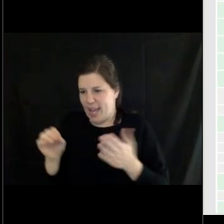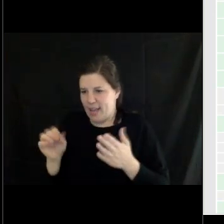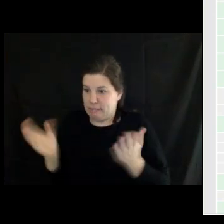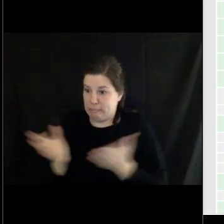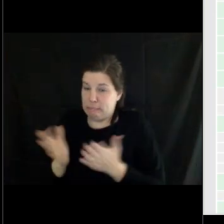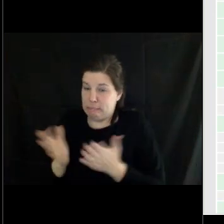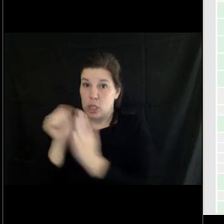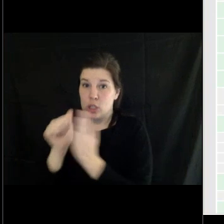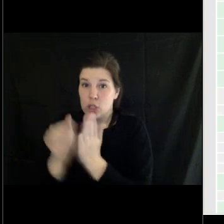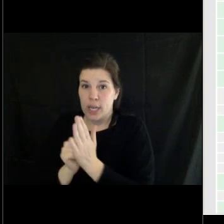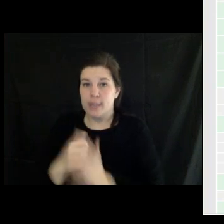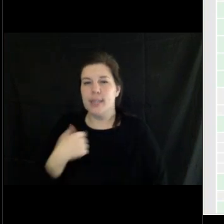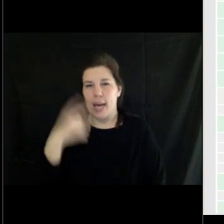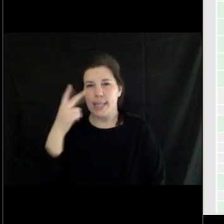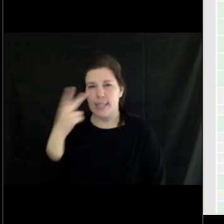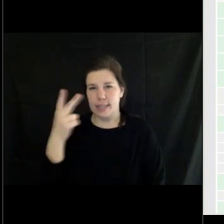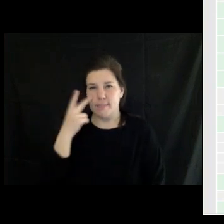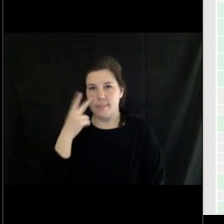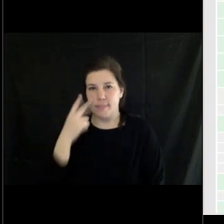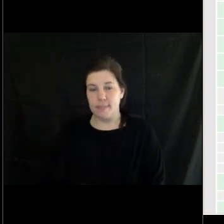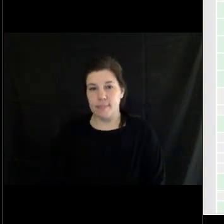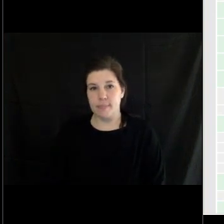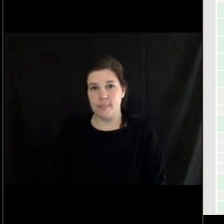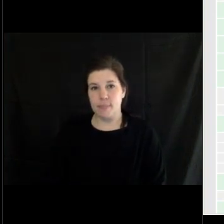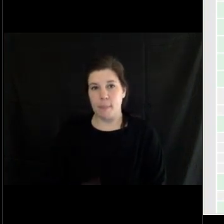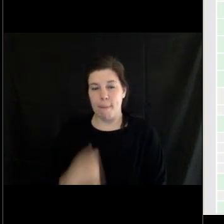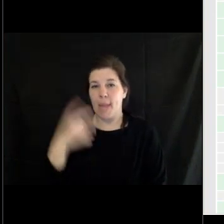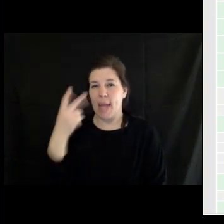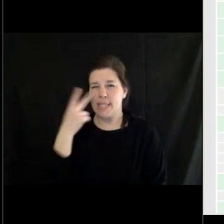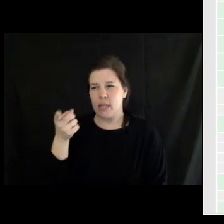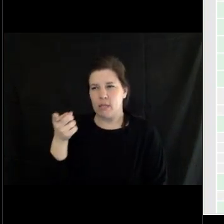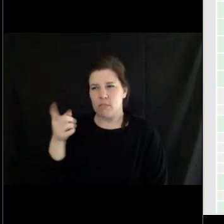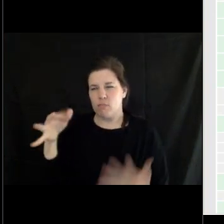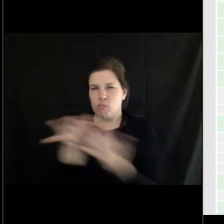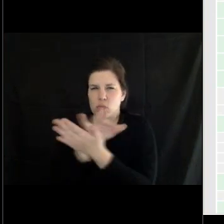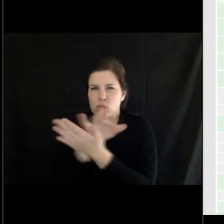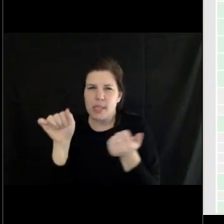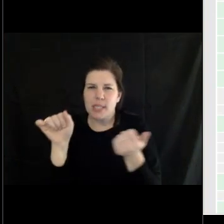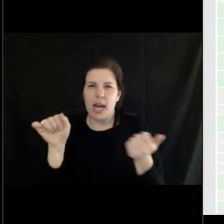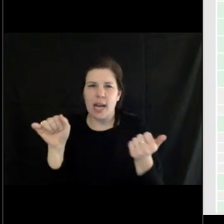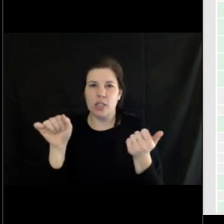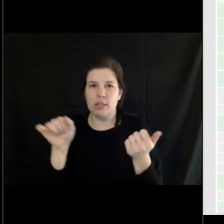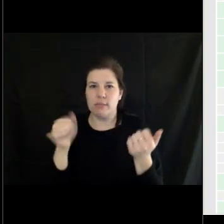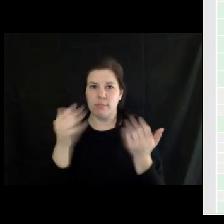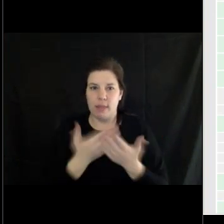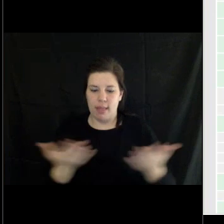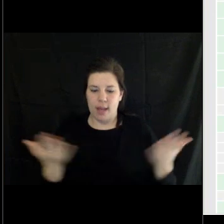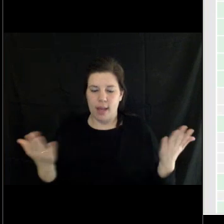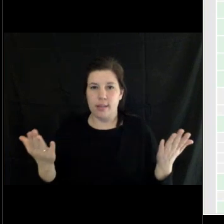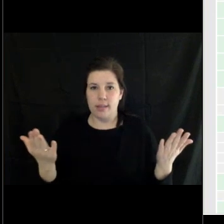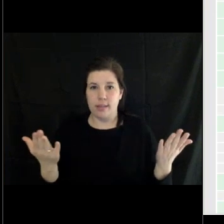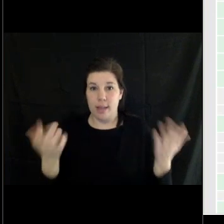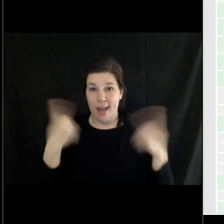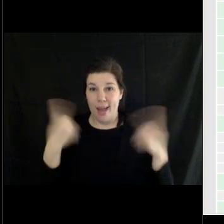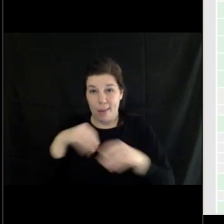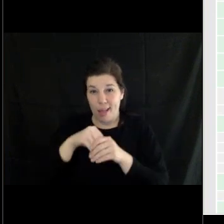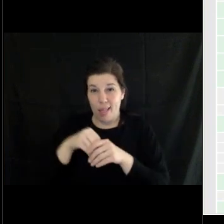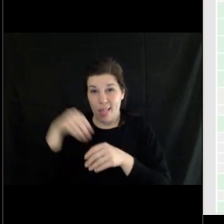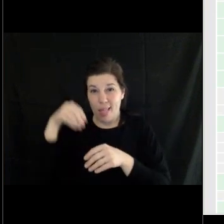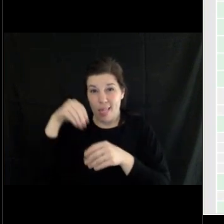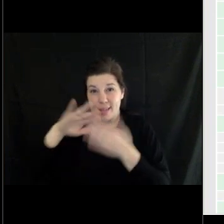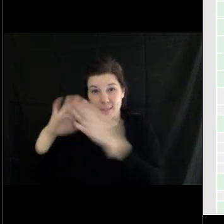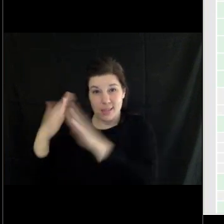I see it. I see the sabotage that is going on in this city,